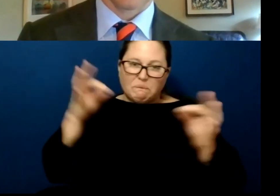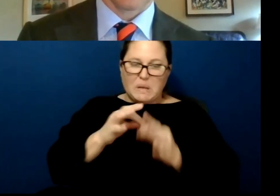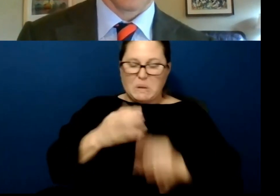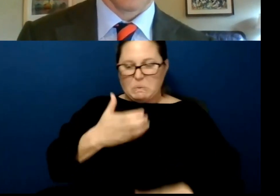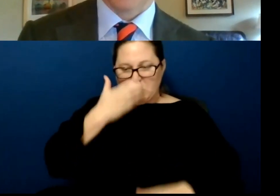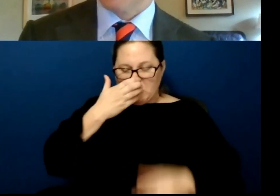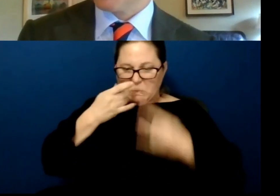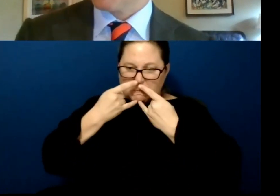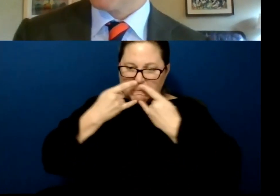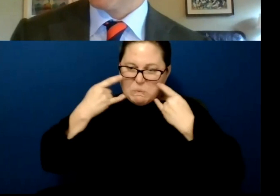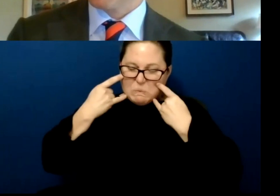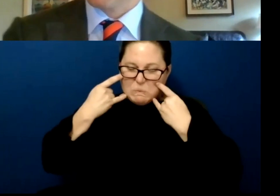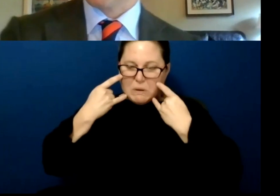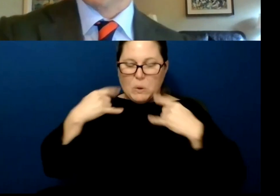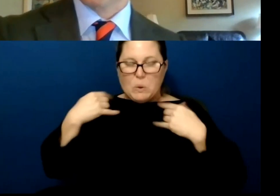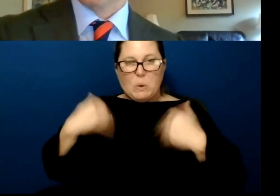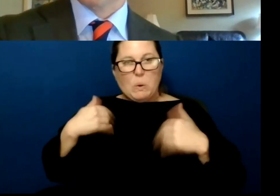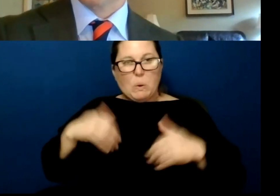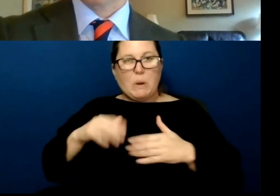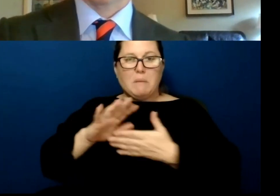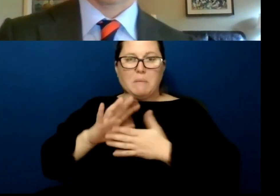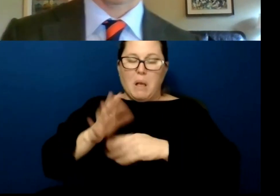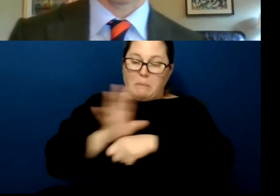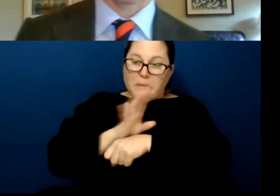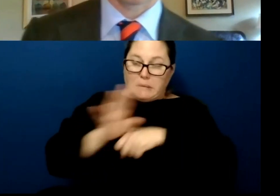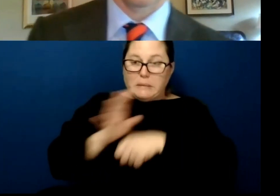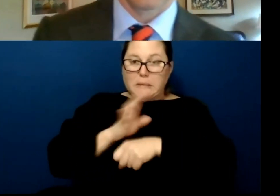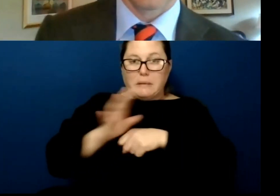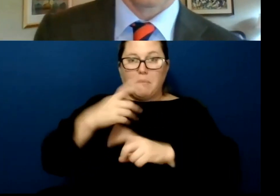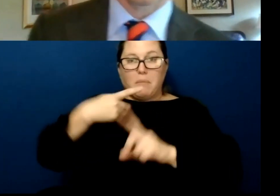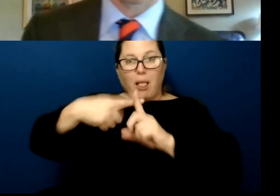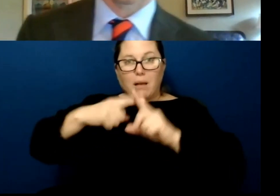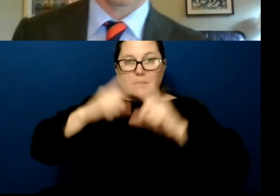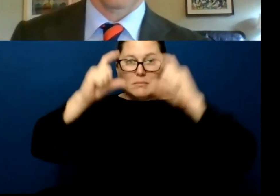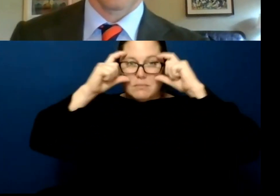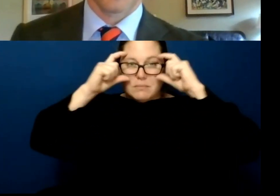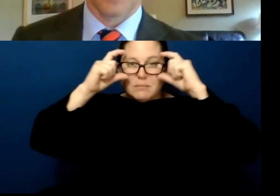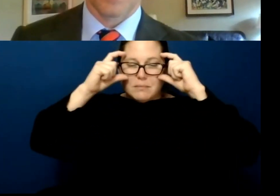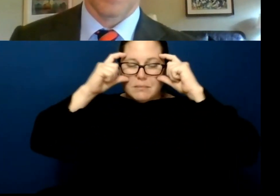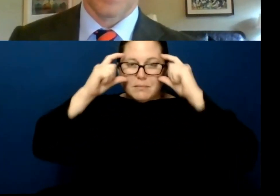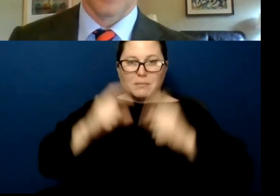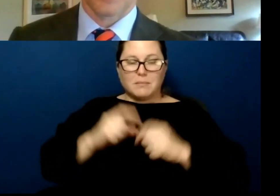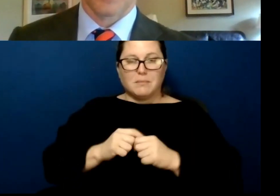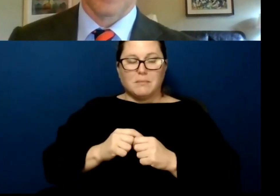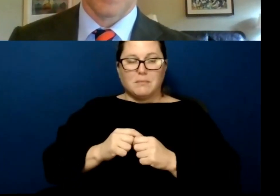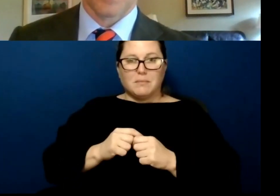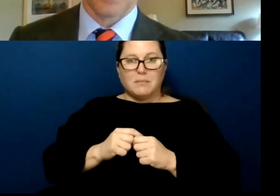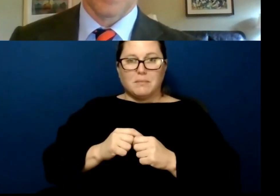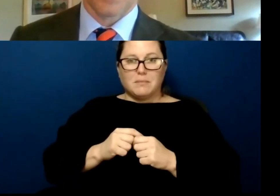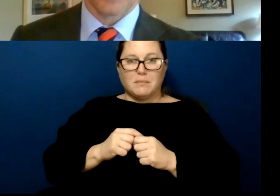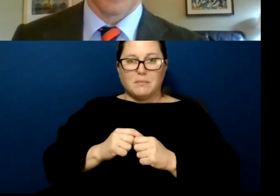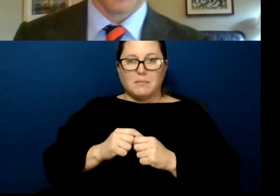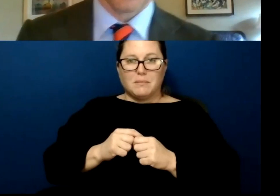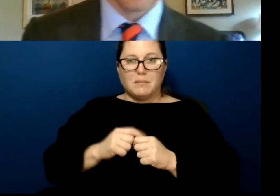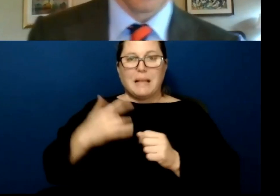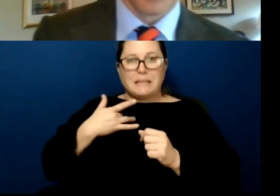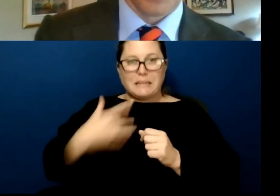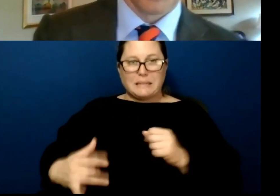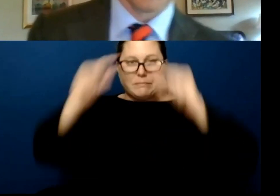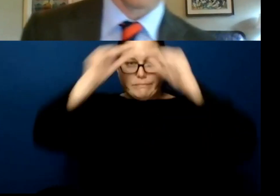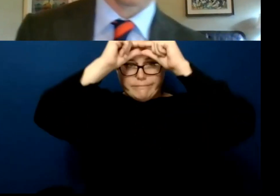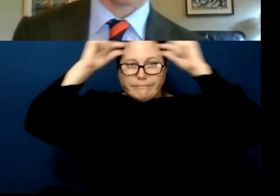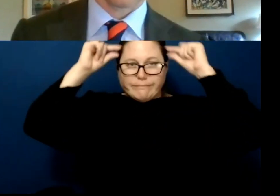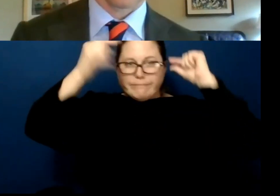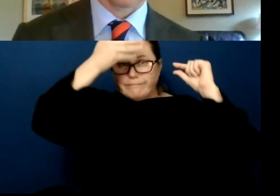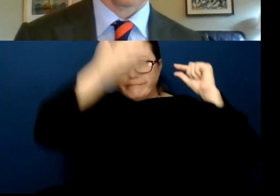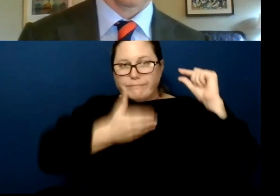and it gets busy. And then you're wearing eye protection, and I wear a head covering as well. And then